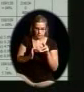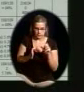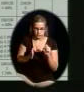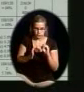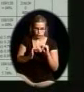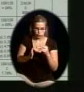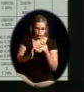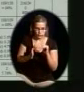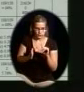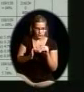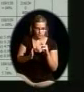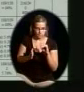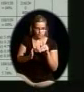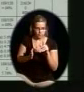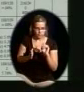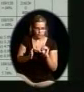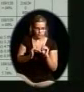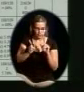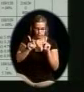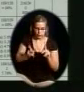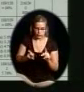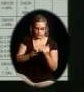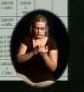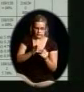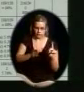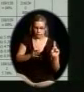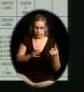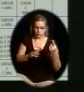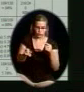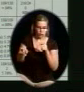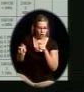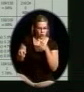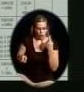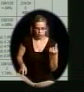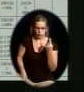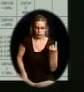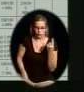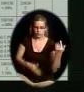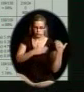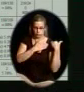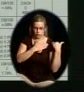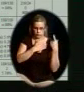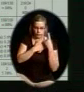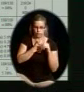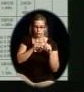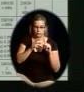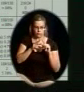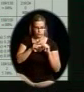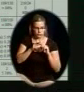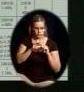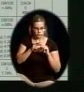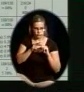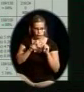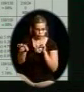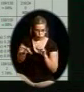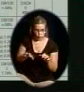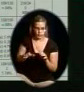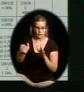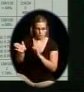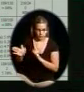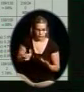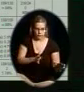Julie Niddle, and the person listed first there is always responsible for the implementation of the plan. But I think what Julie